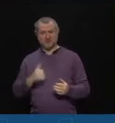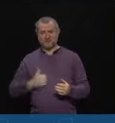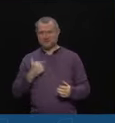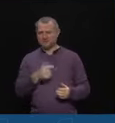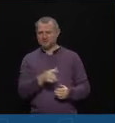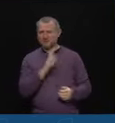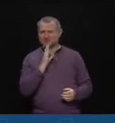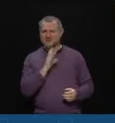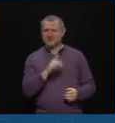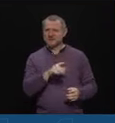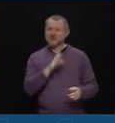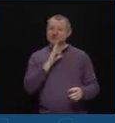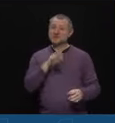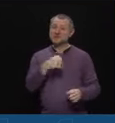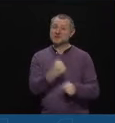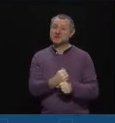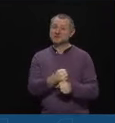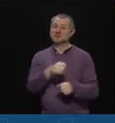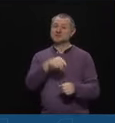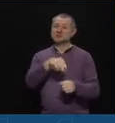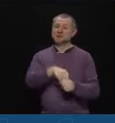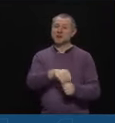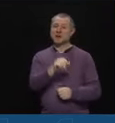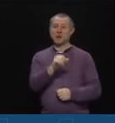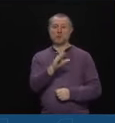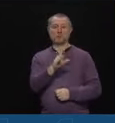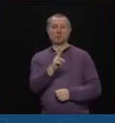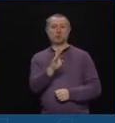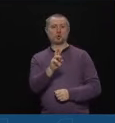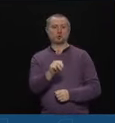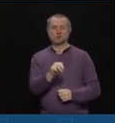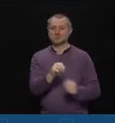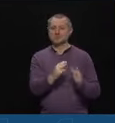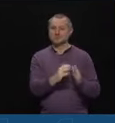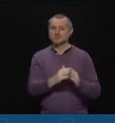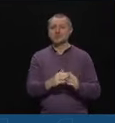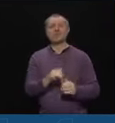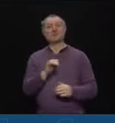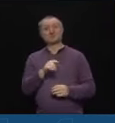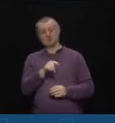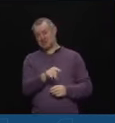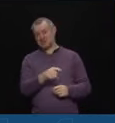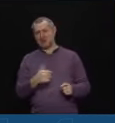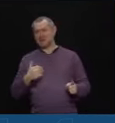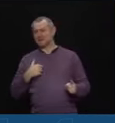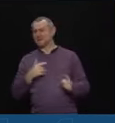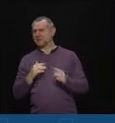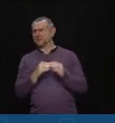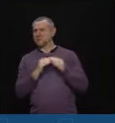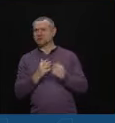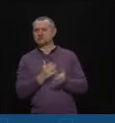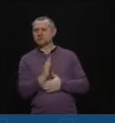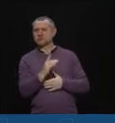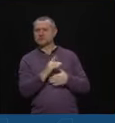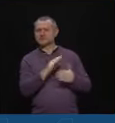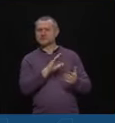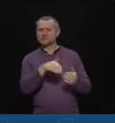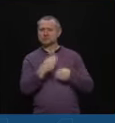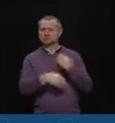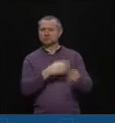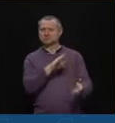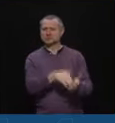Auburn, not far from where we have our own Equal Rights Heritage Center. If you've not visited, I encourage you to go to this place outside of Syracuse in